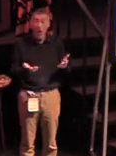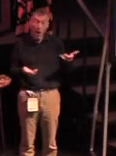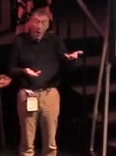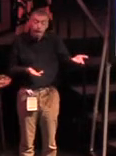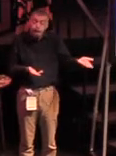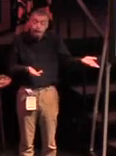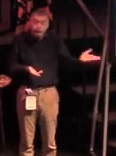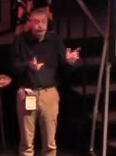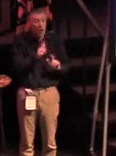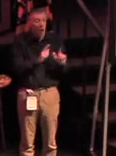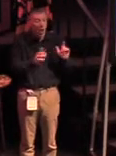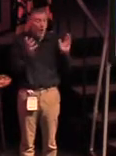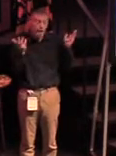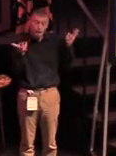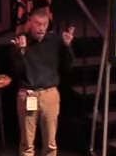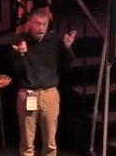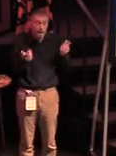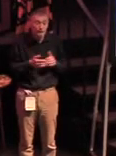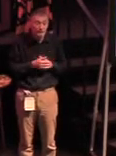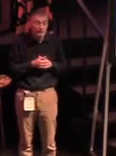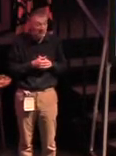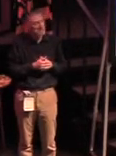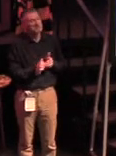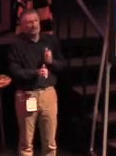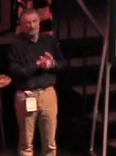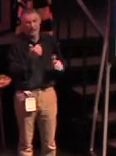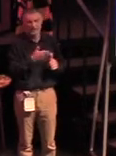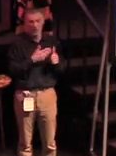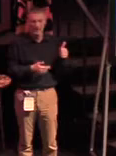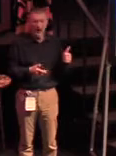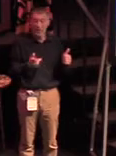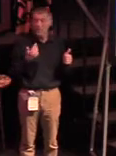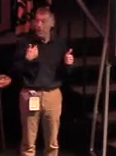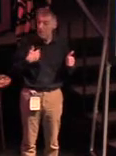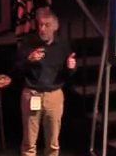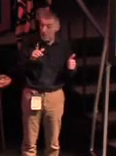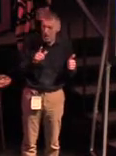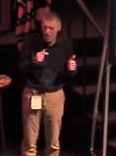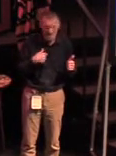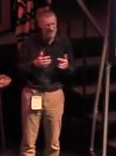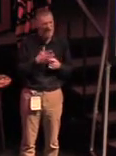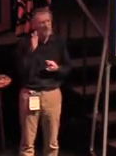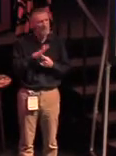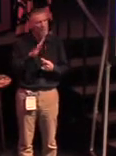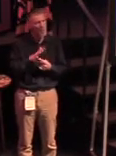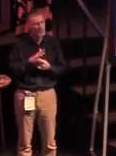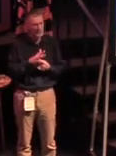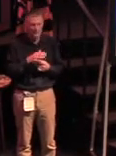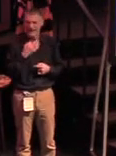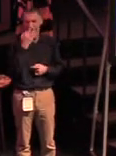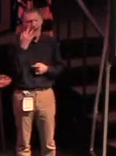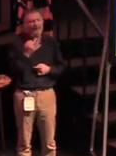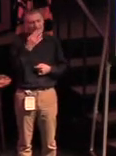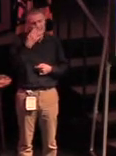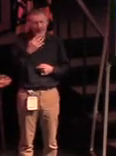to be black. I didn't know why, or Indian, or people of color. I didn't know why it felt important at the time. Like I said, I was 18,